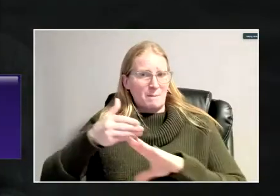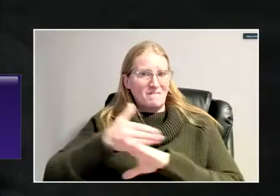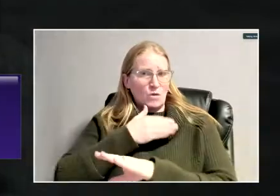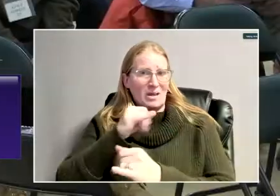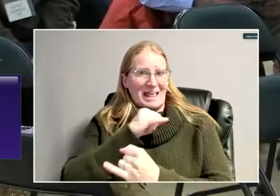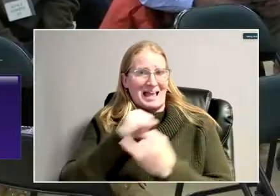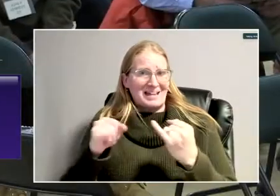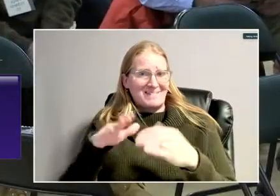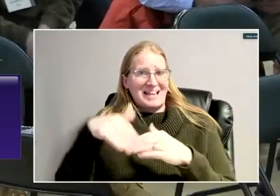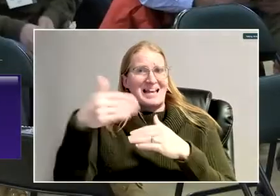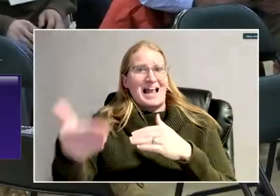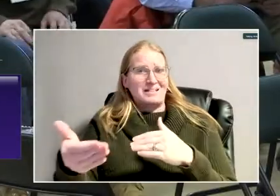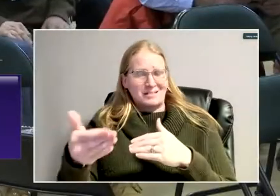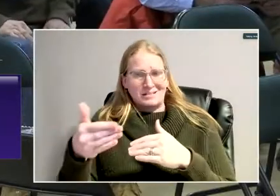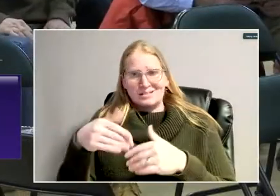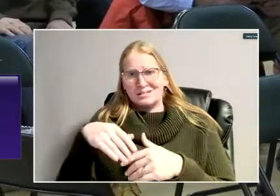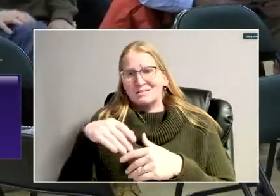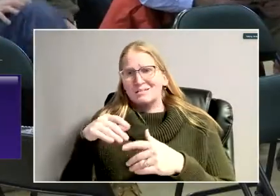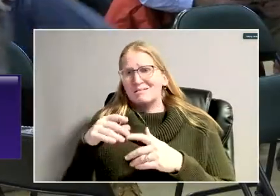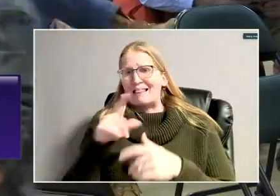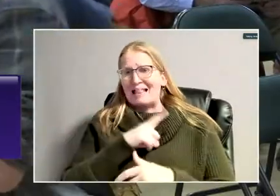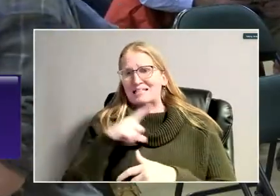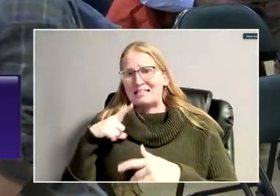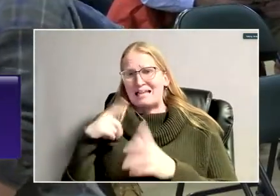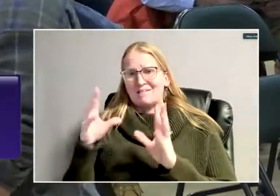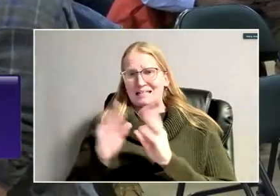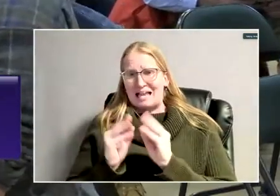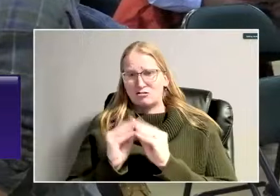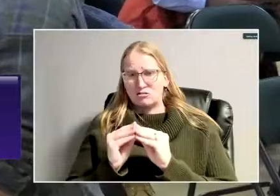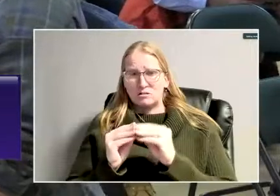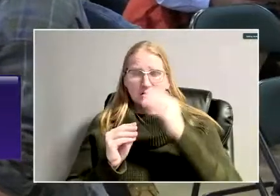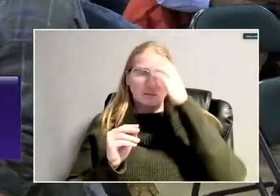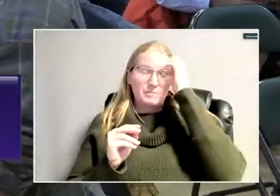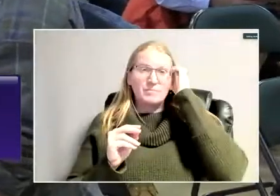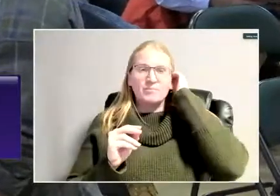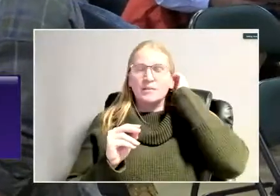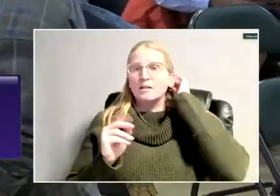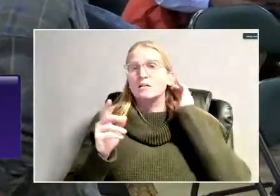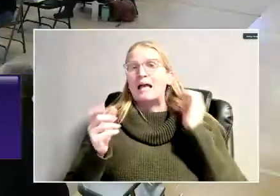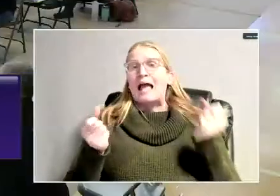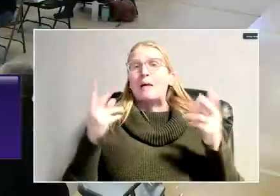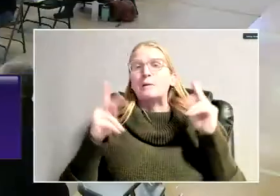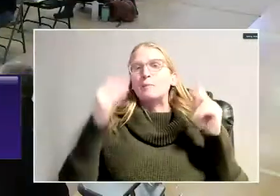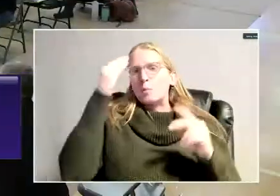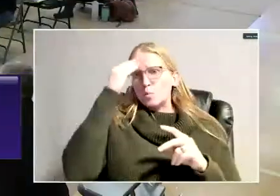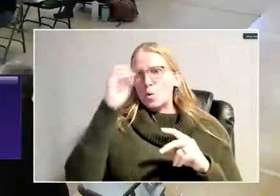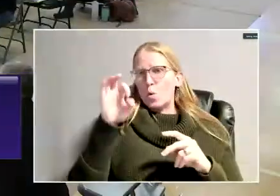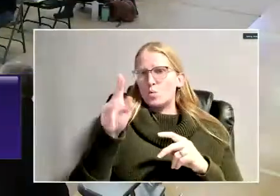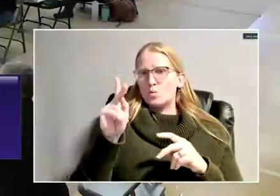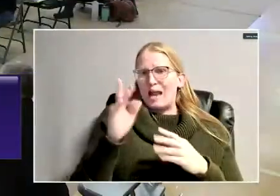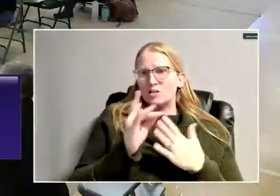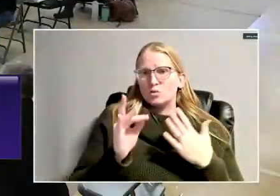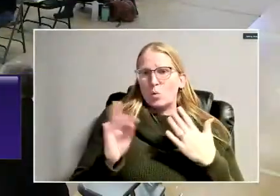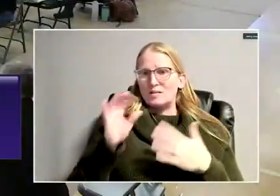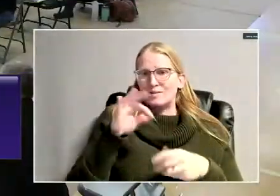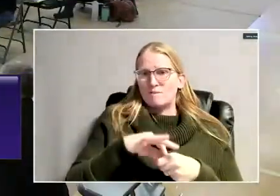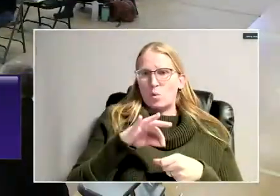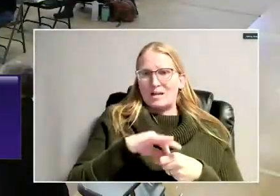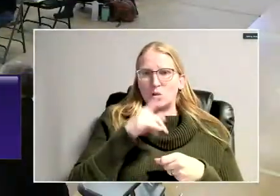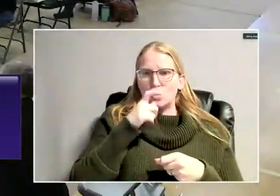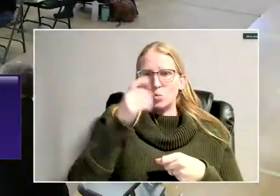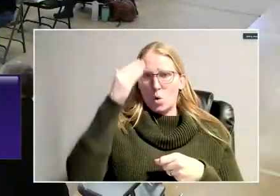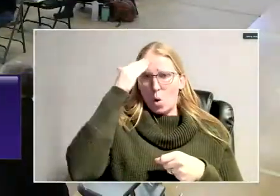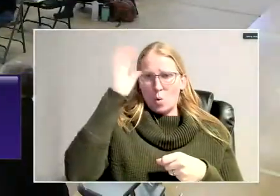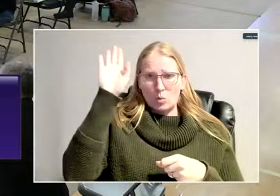resolution thank you um first I'd like to take a poll how many people know what rank Choice voting is I would say